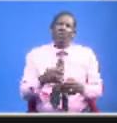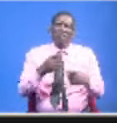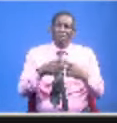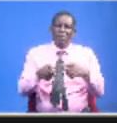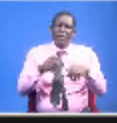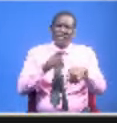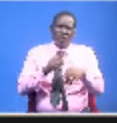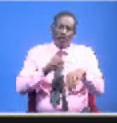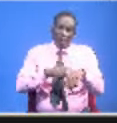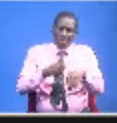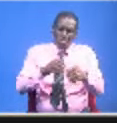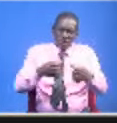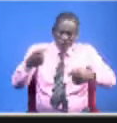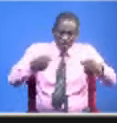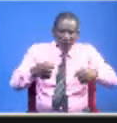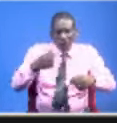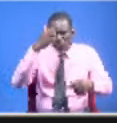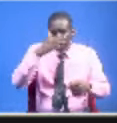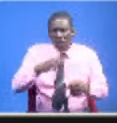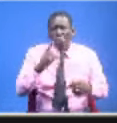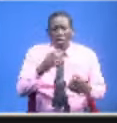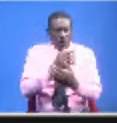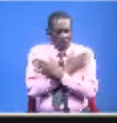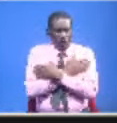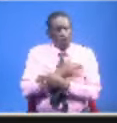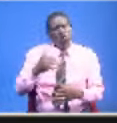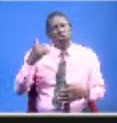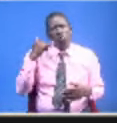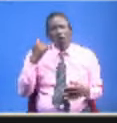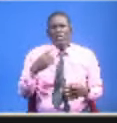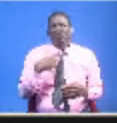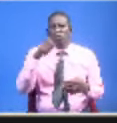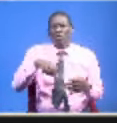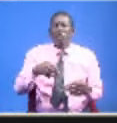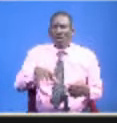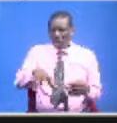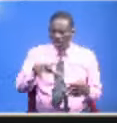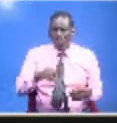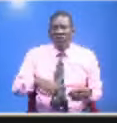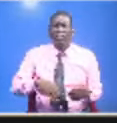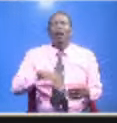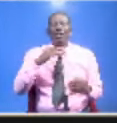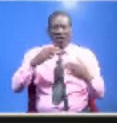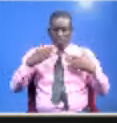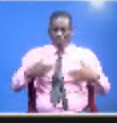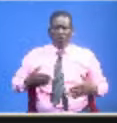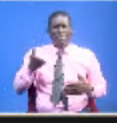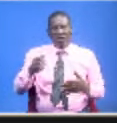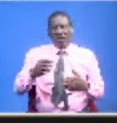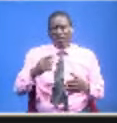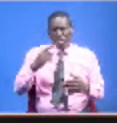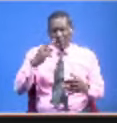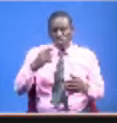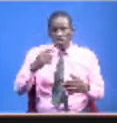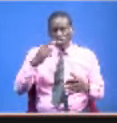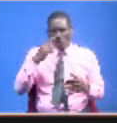her way there, one of Seth's friend called to say she discovered a lifeless body lying in her home where Seth was